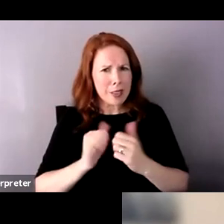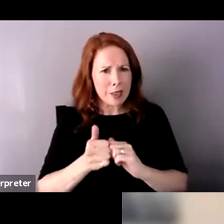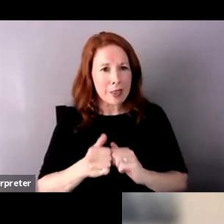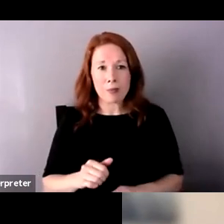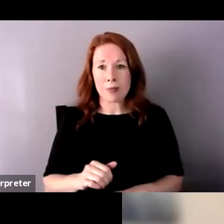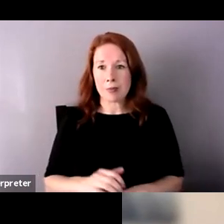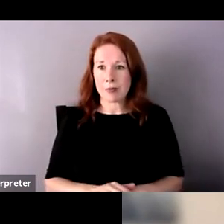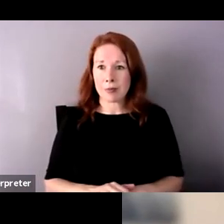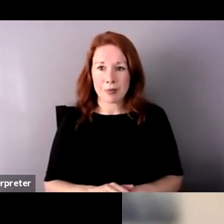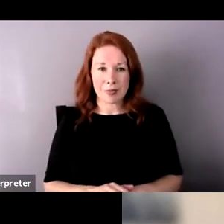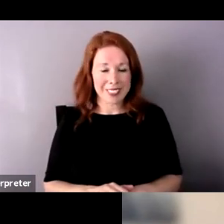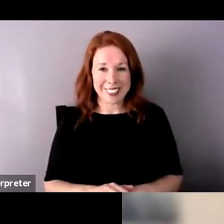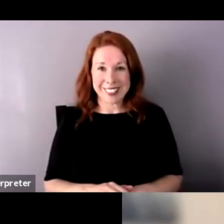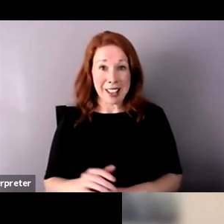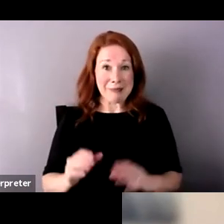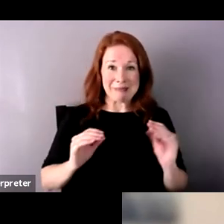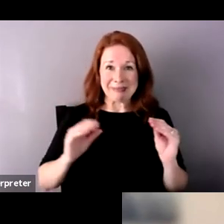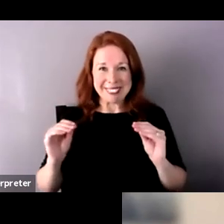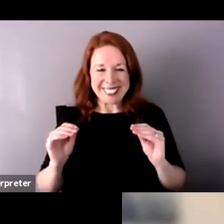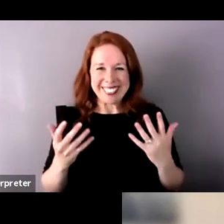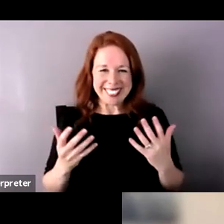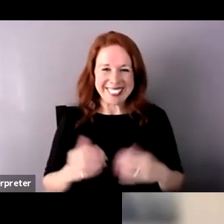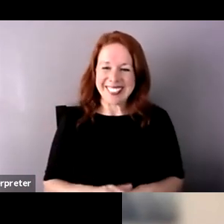That's such a good point. Sorry, Tara. No, please.